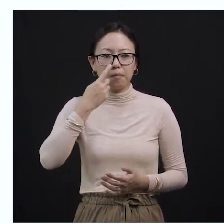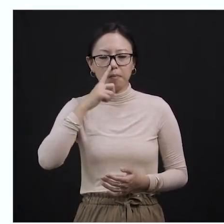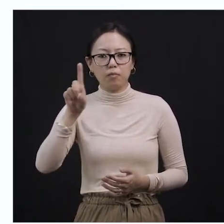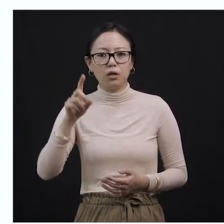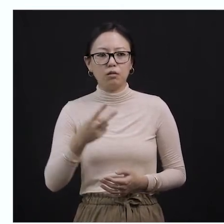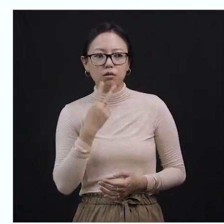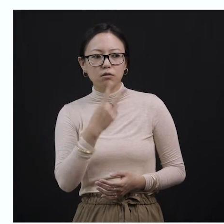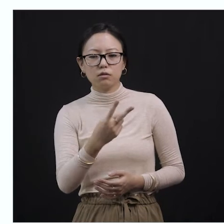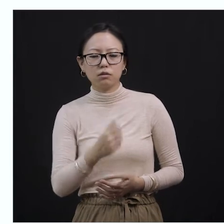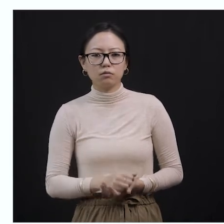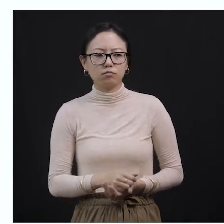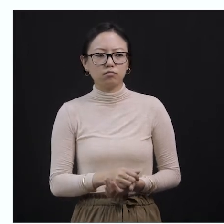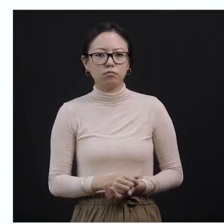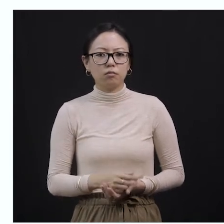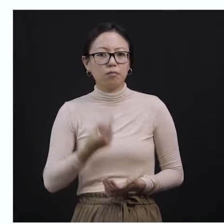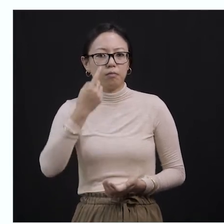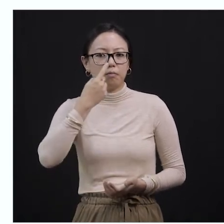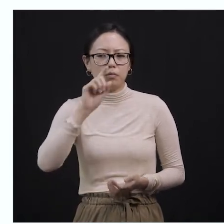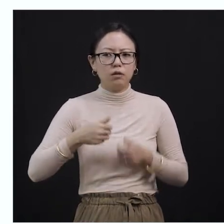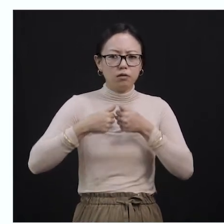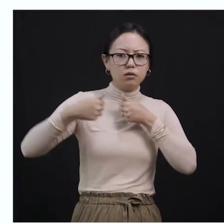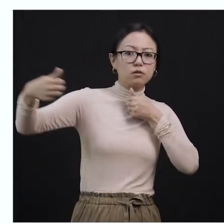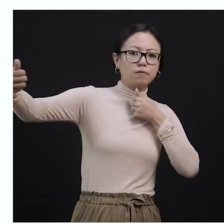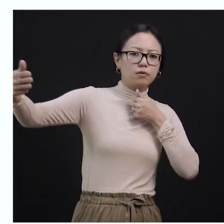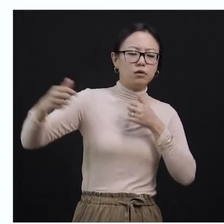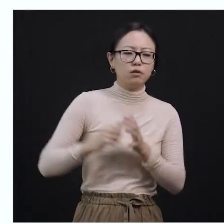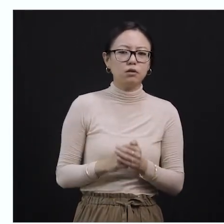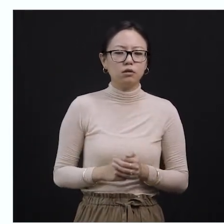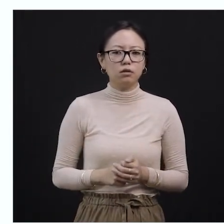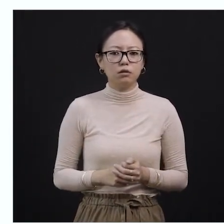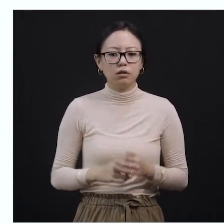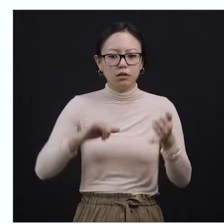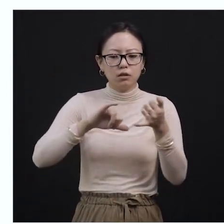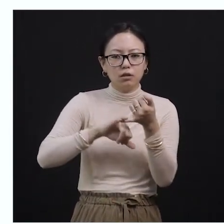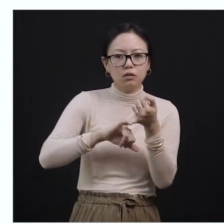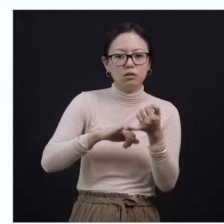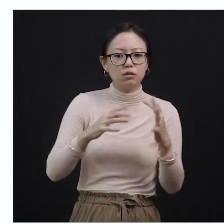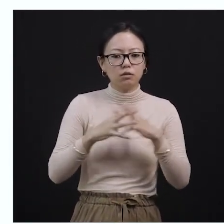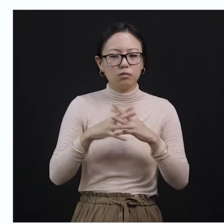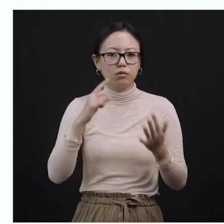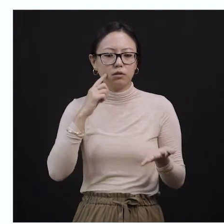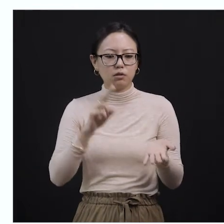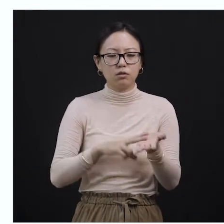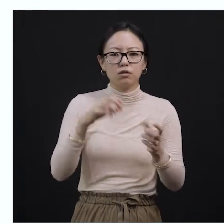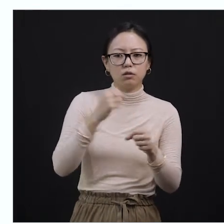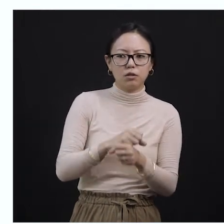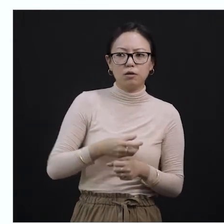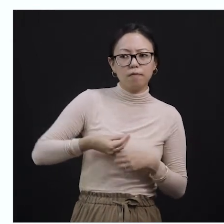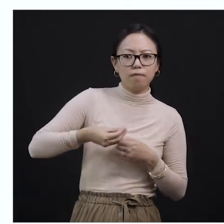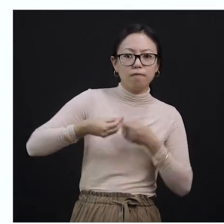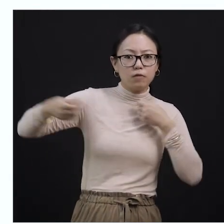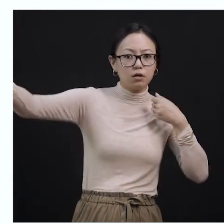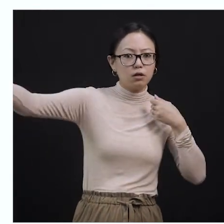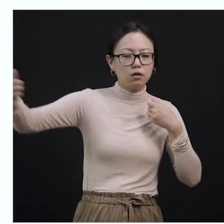say that she is the farthest from the swing. All right? Farthest. She's very far from the swing. All right? So we can